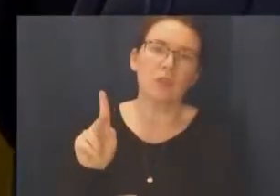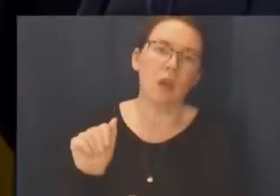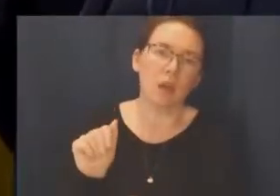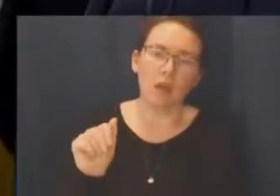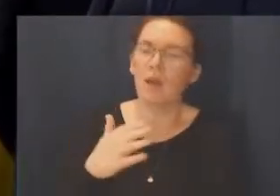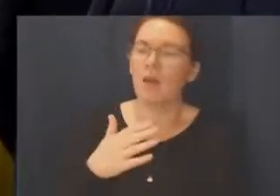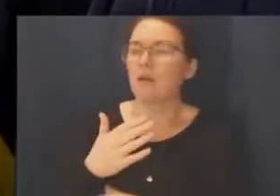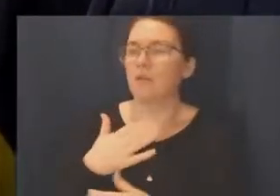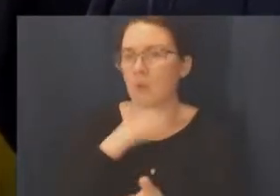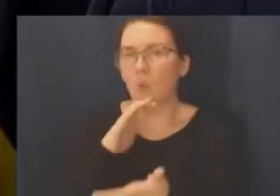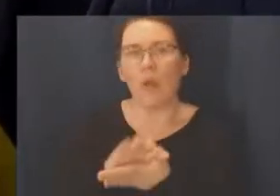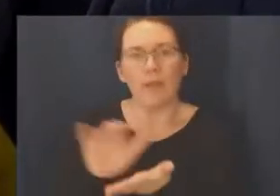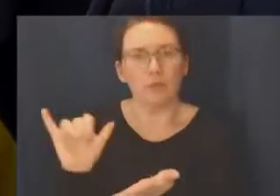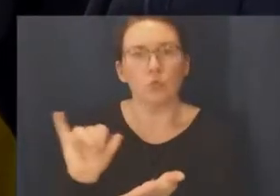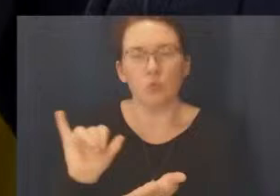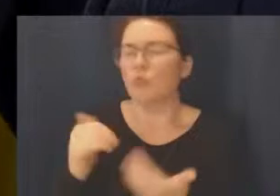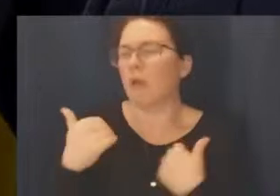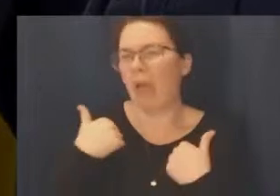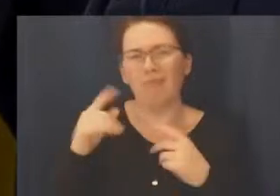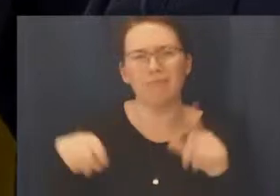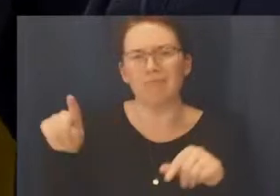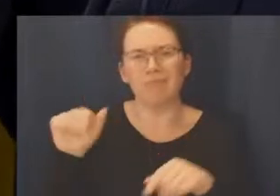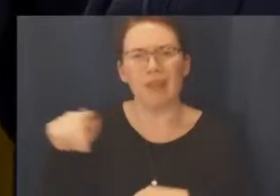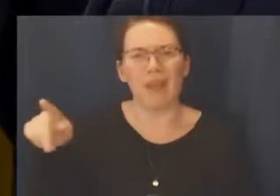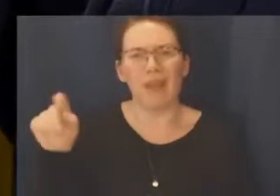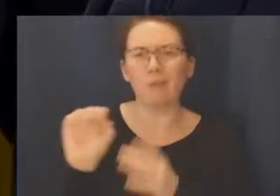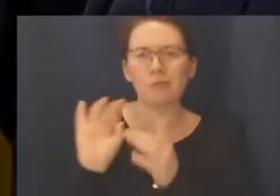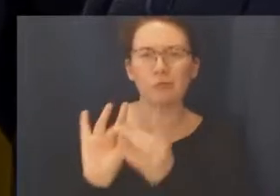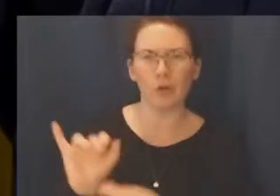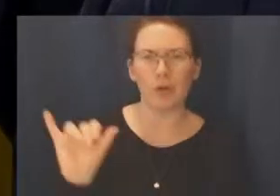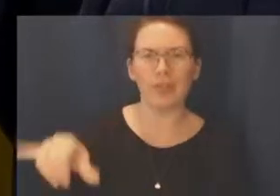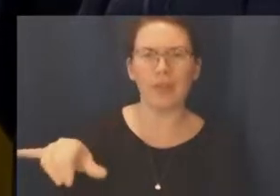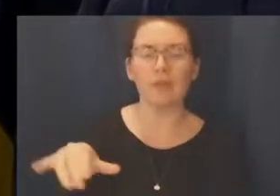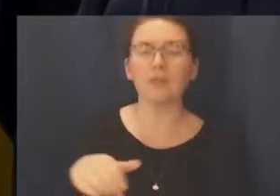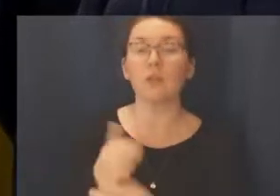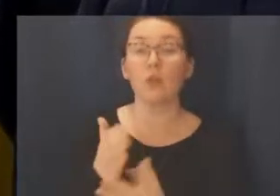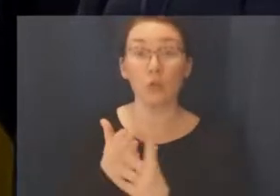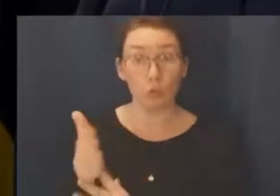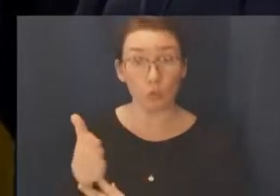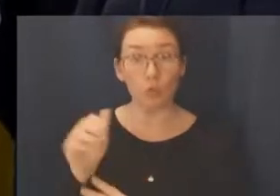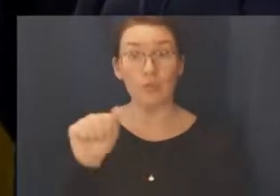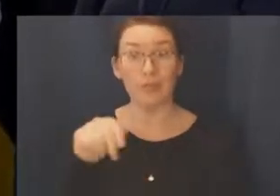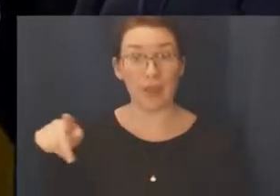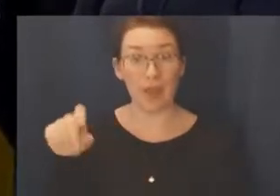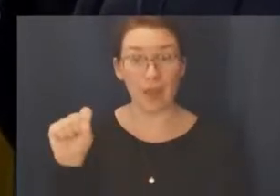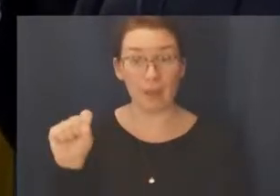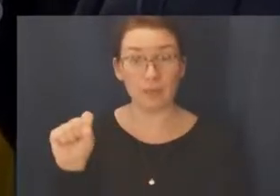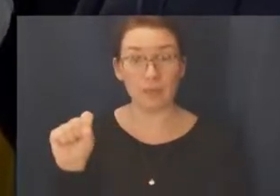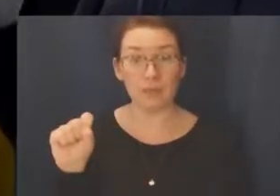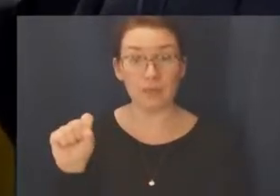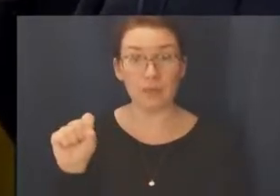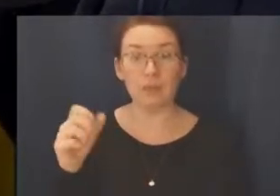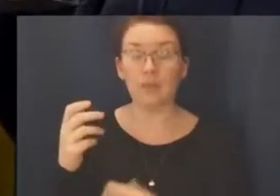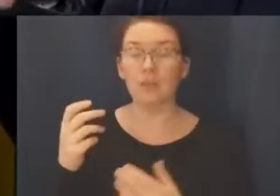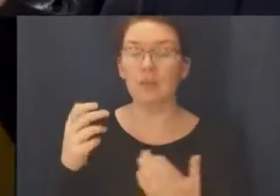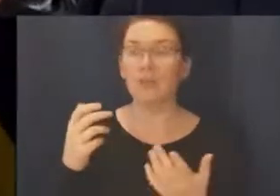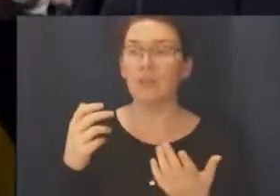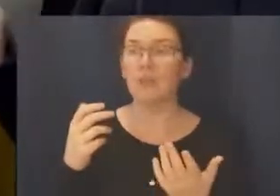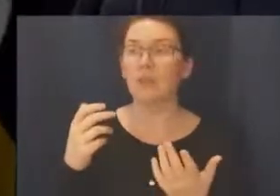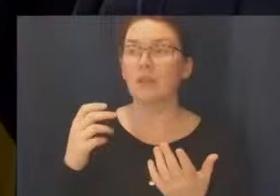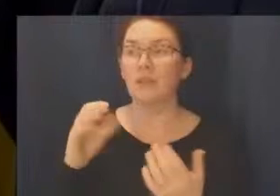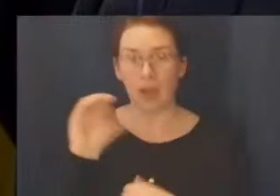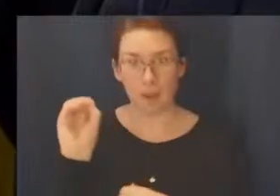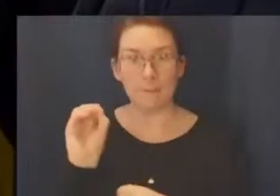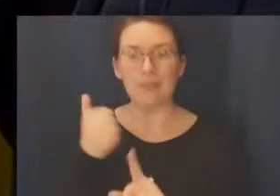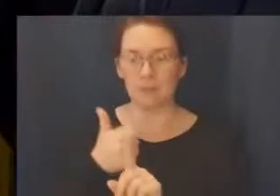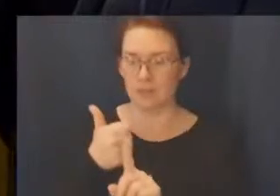home. Those apps, then you can use, those companies will develop apps in the private